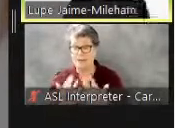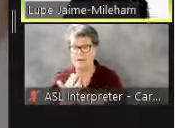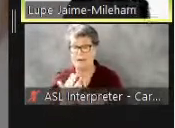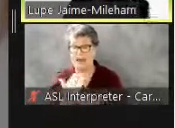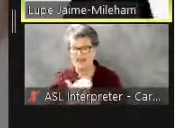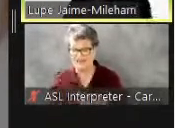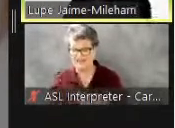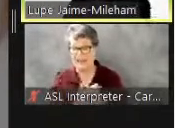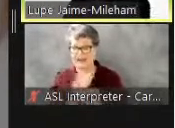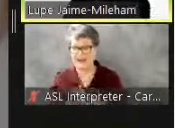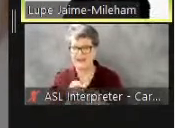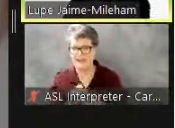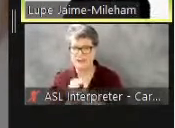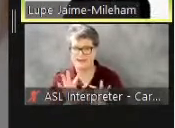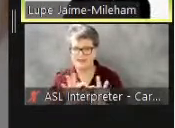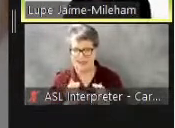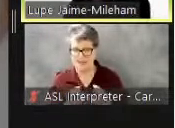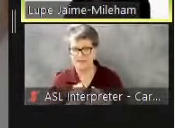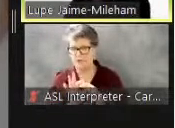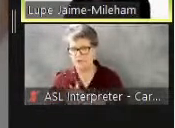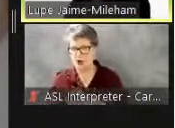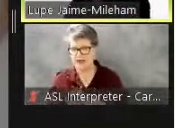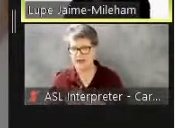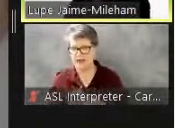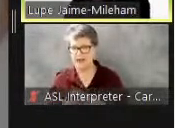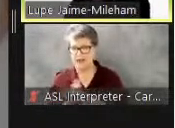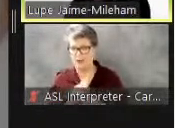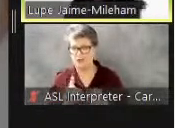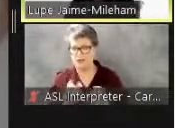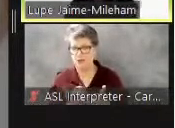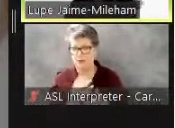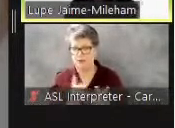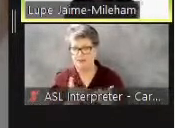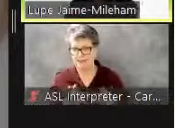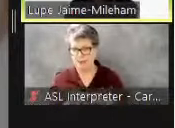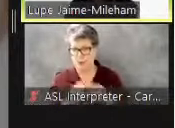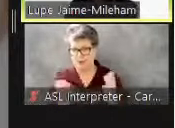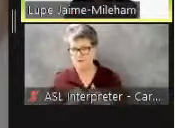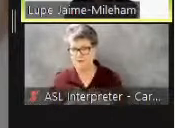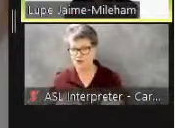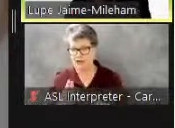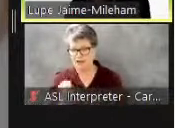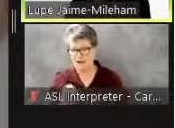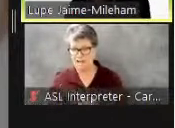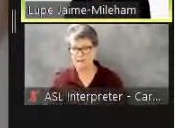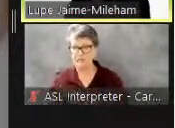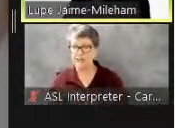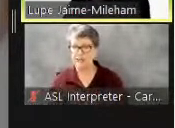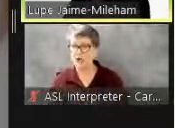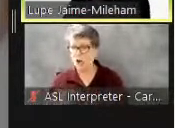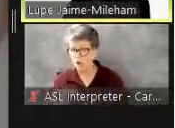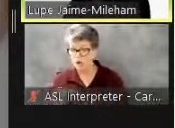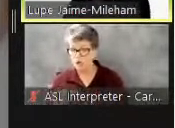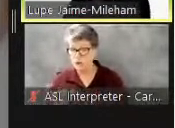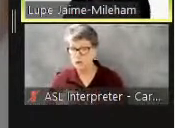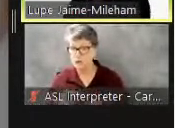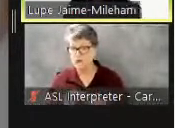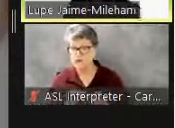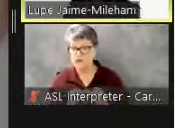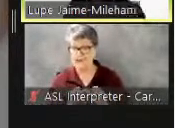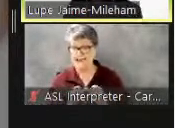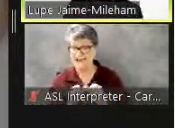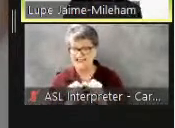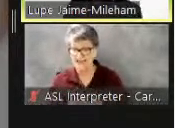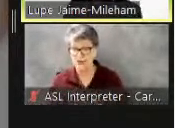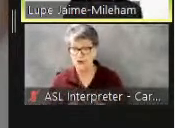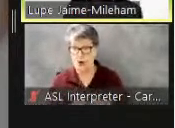with families in regards to those slots. Now, I can say also that the continued of slots is